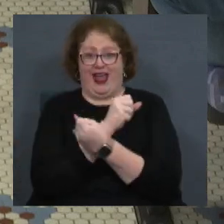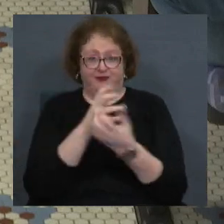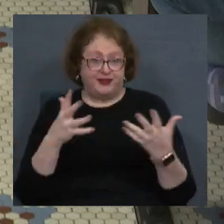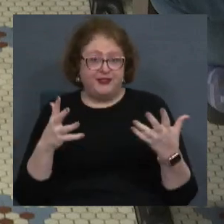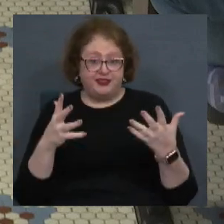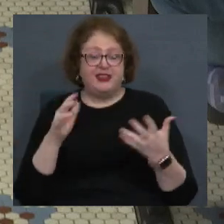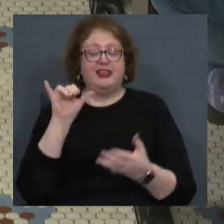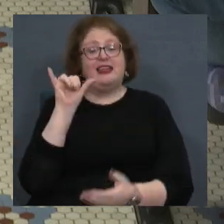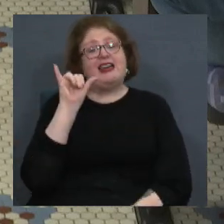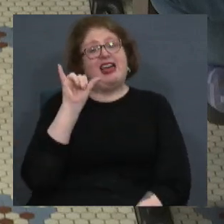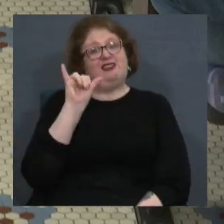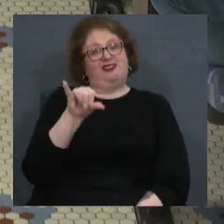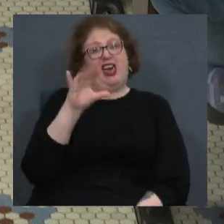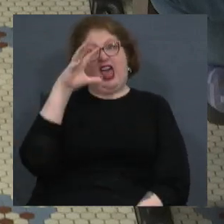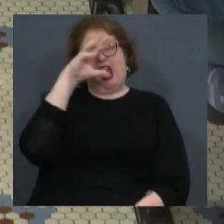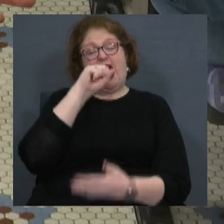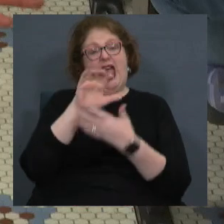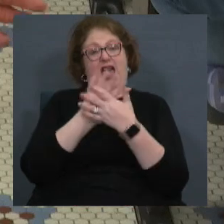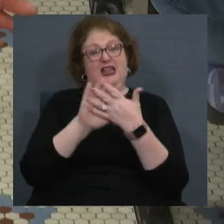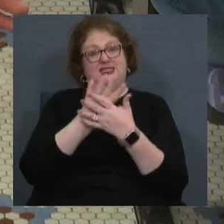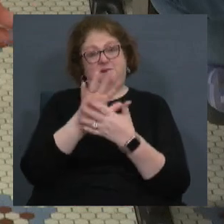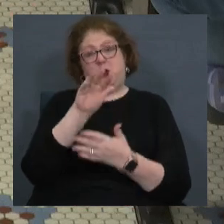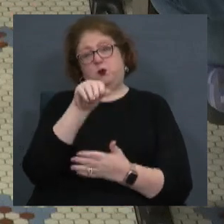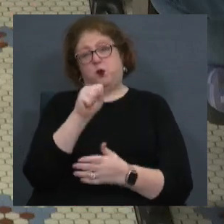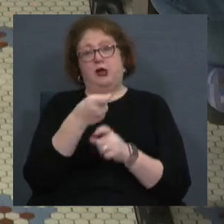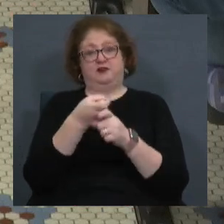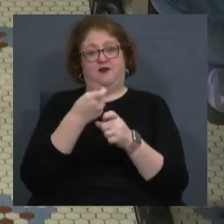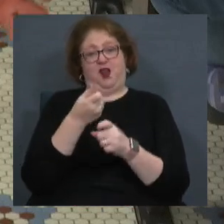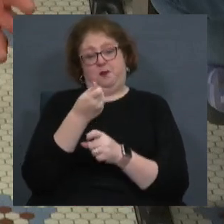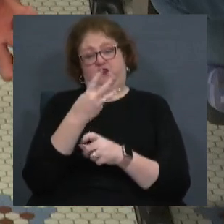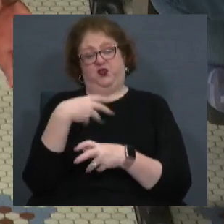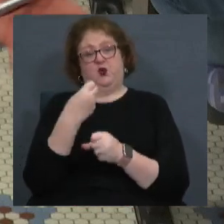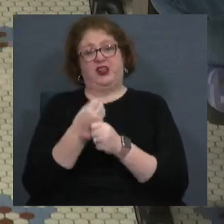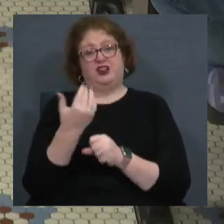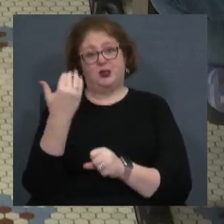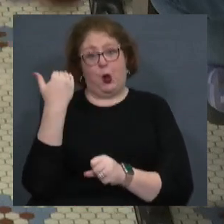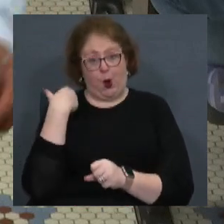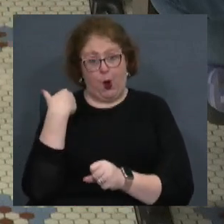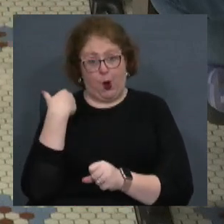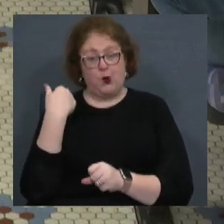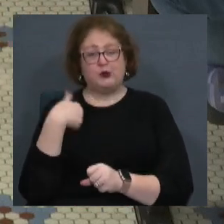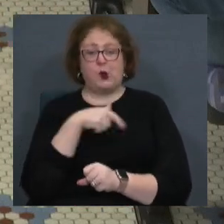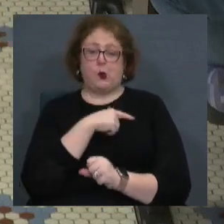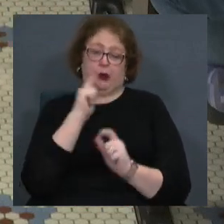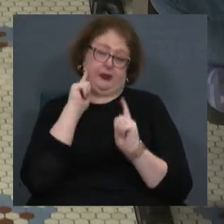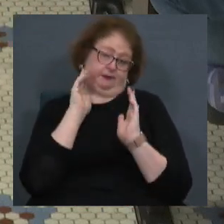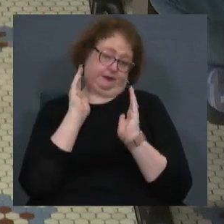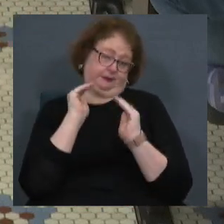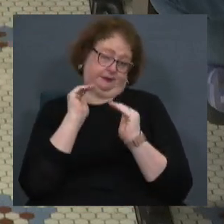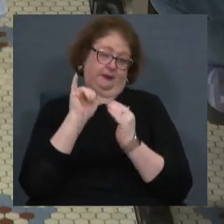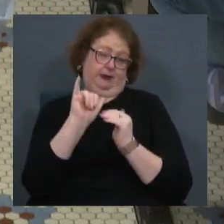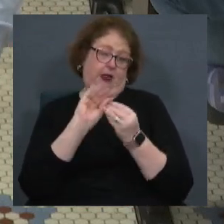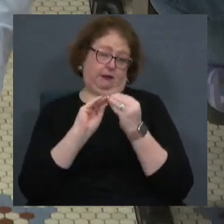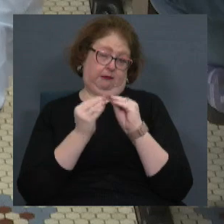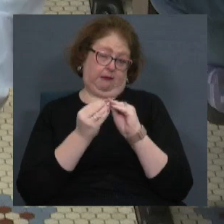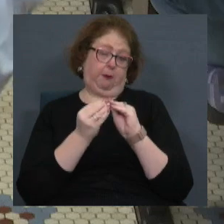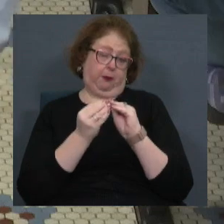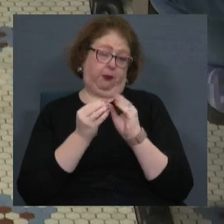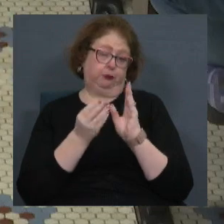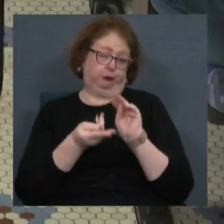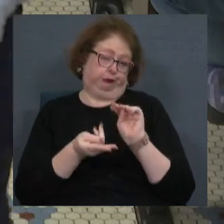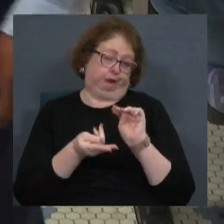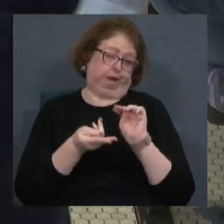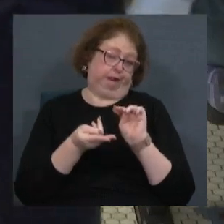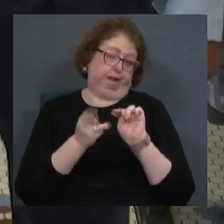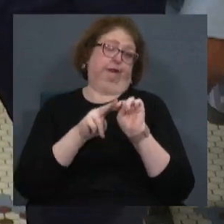an estimate that was given a few years back. So we anticipate that will probably only grow. Mr. Baker, did you want to comment on that?